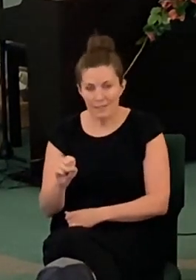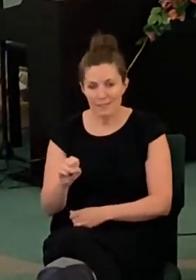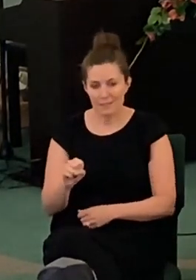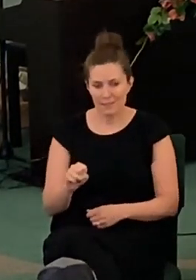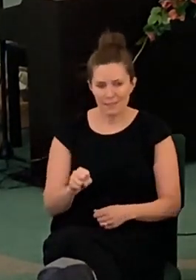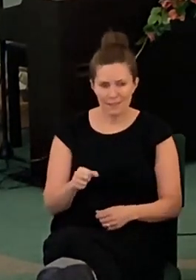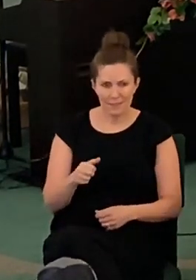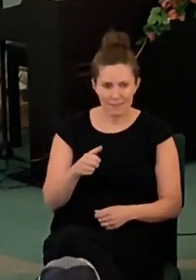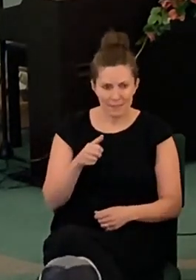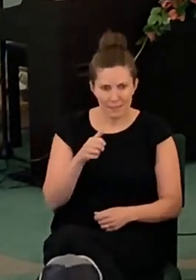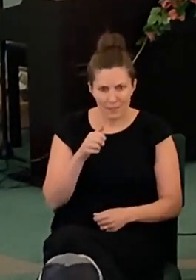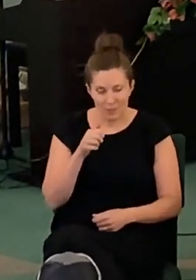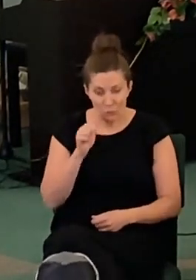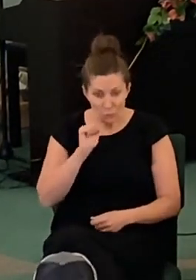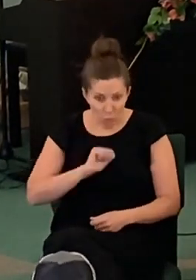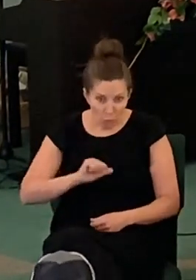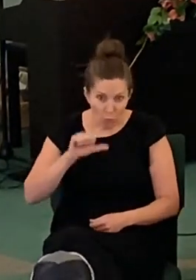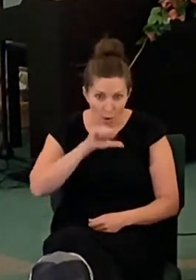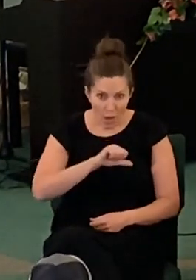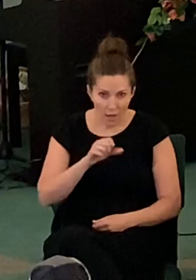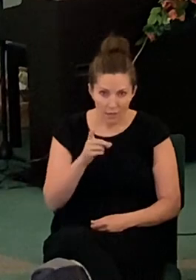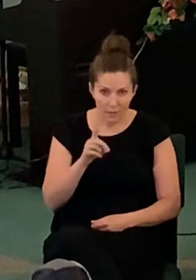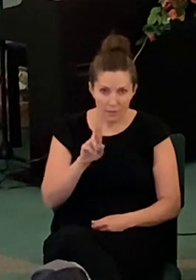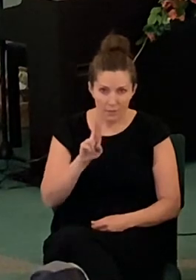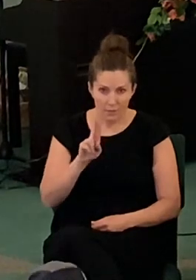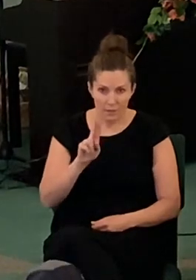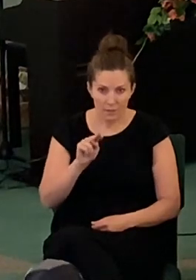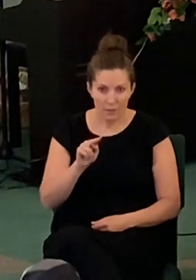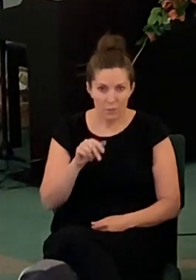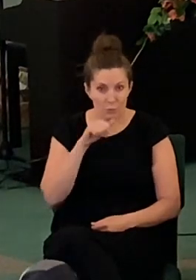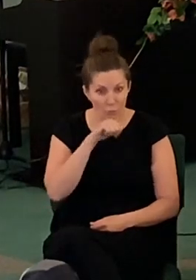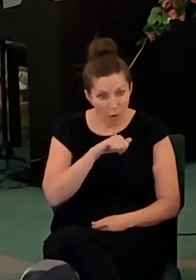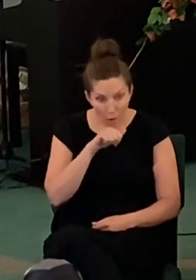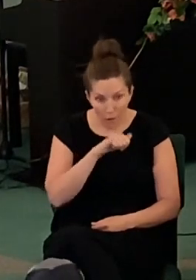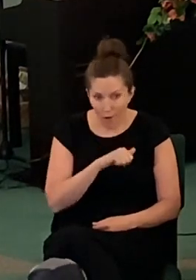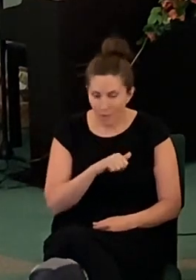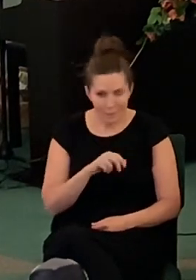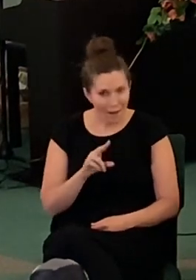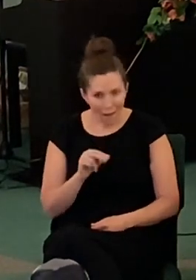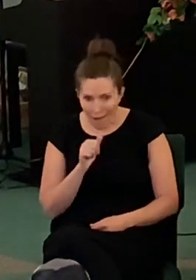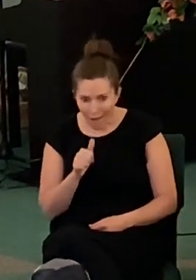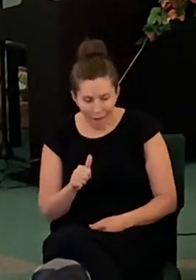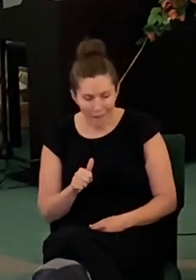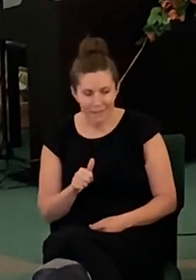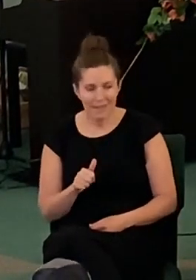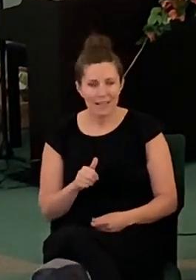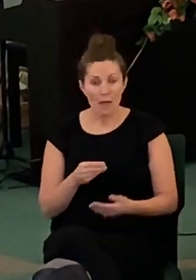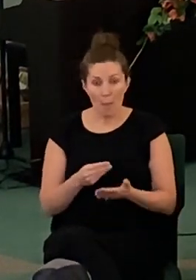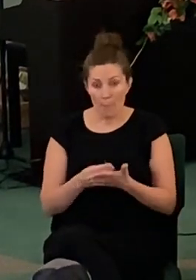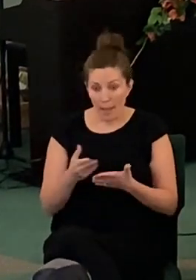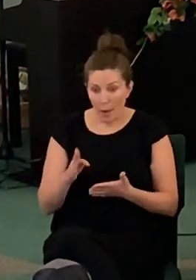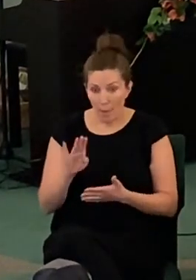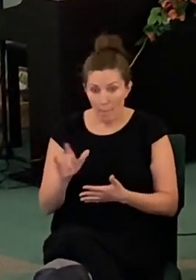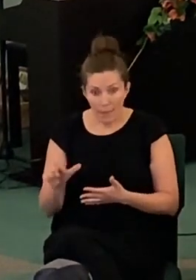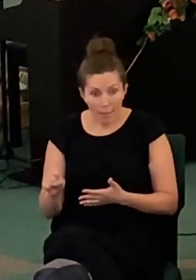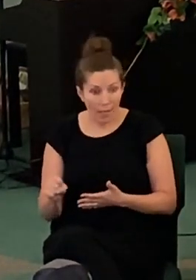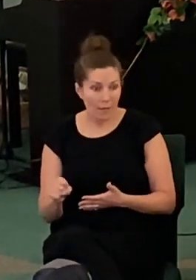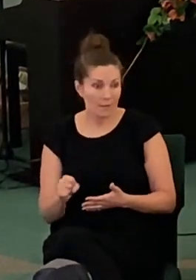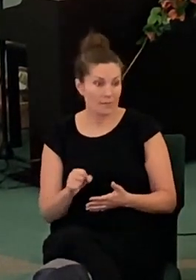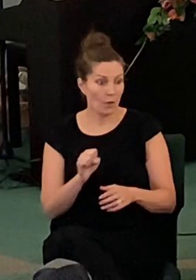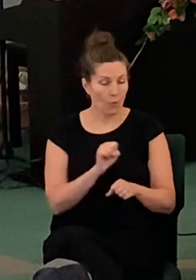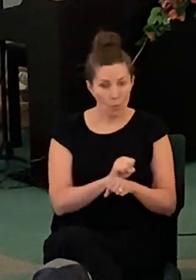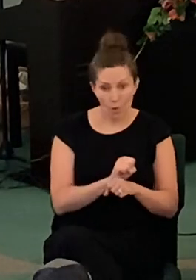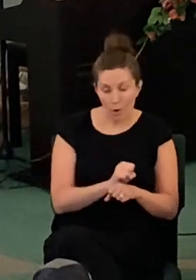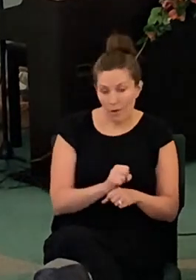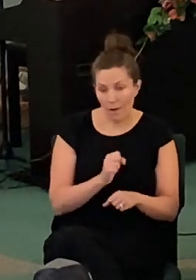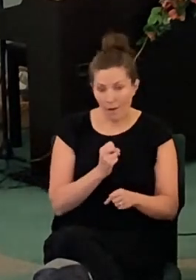alcohol from morning till evening. It means we pay our bills on time, that we work and do a good job, and we are honest